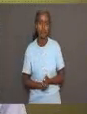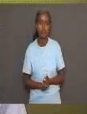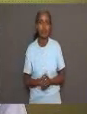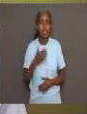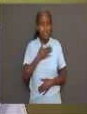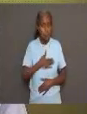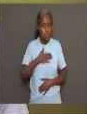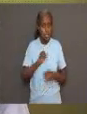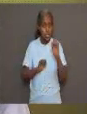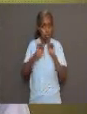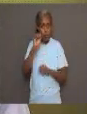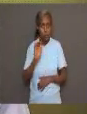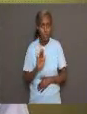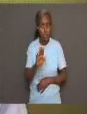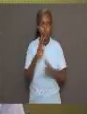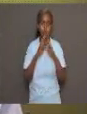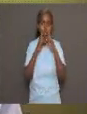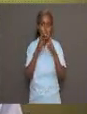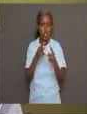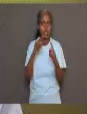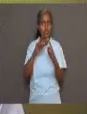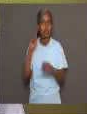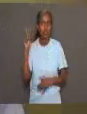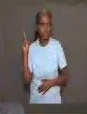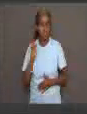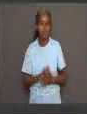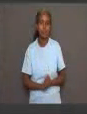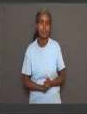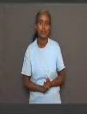Please compare your answers to these.